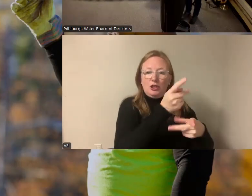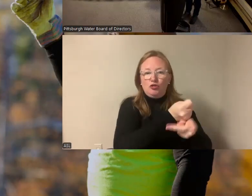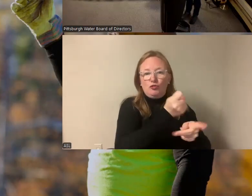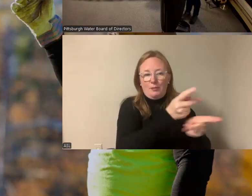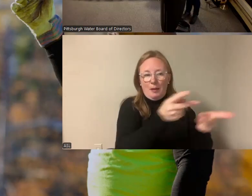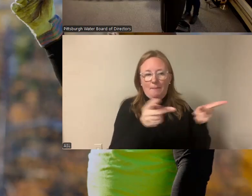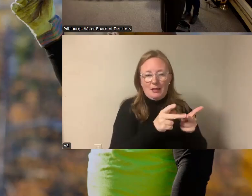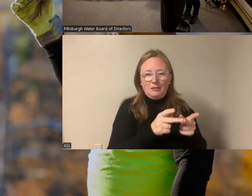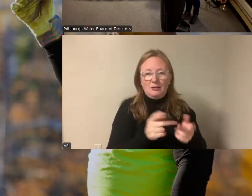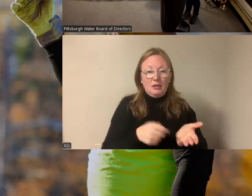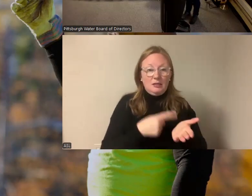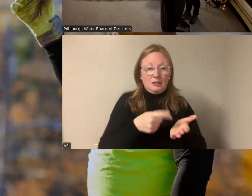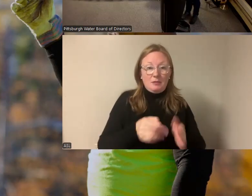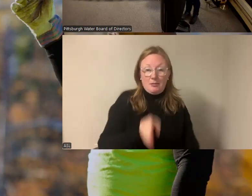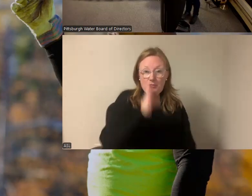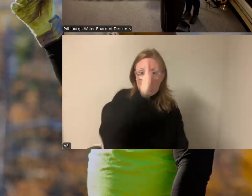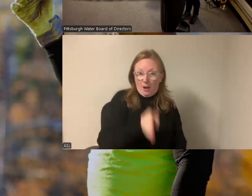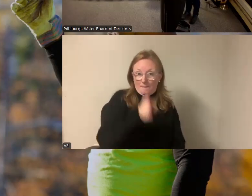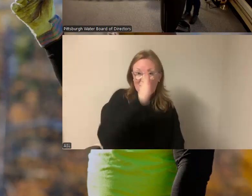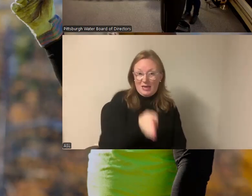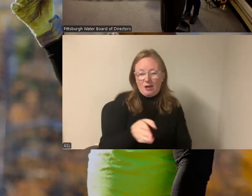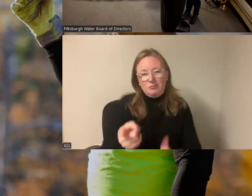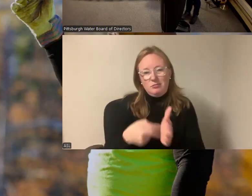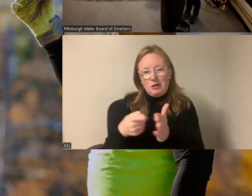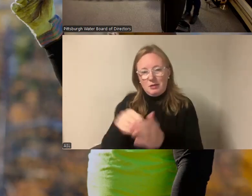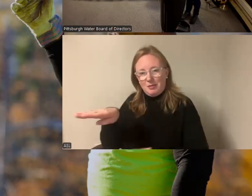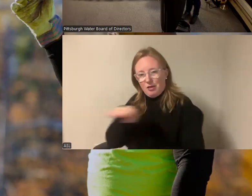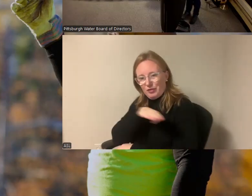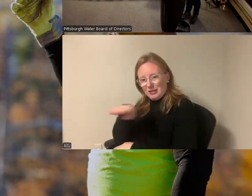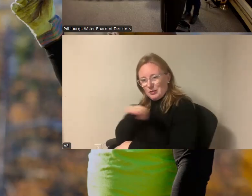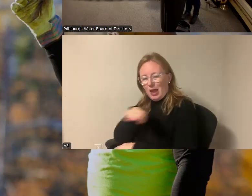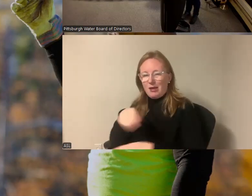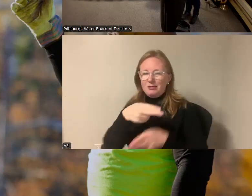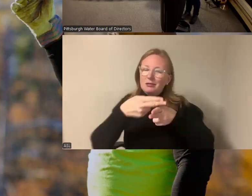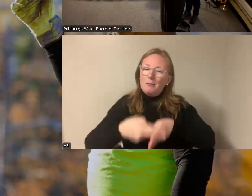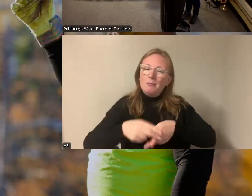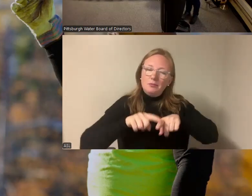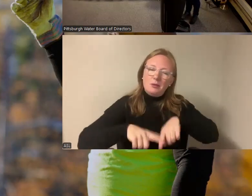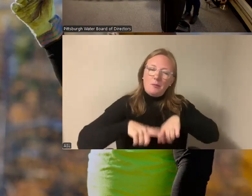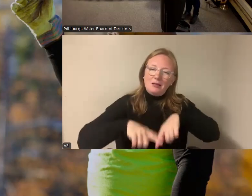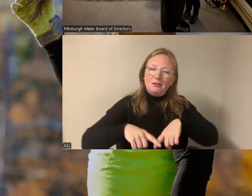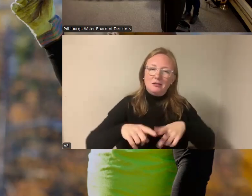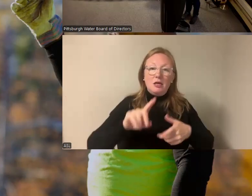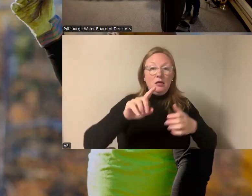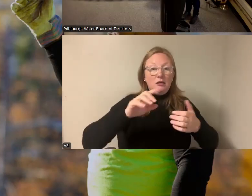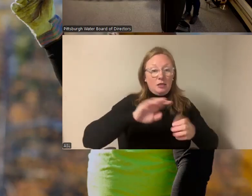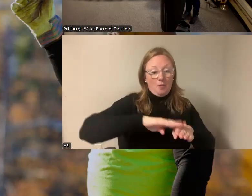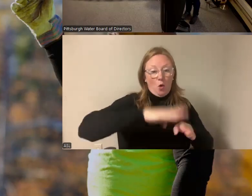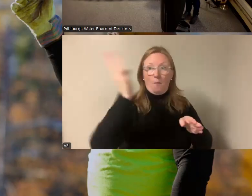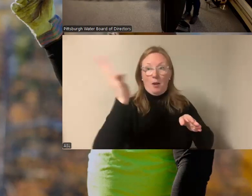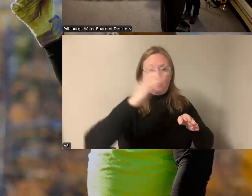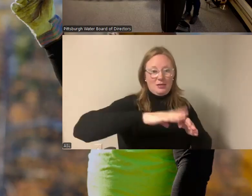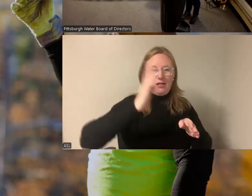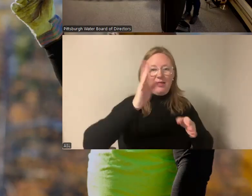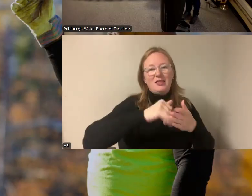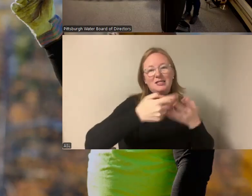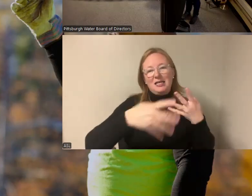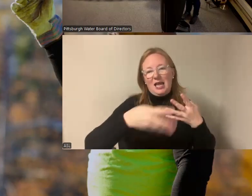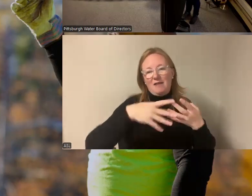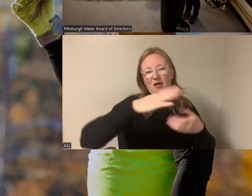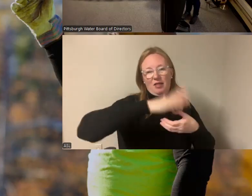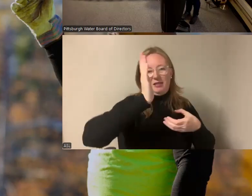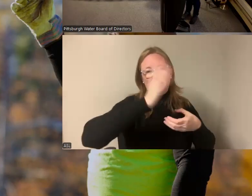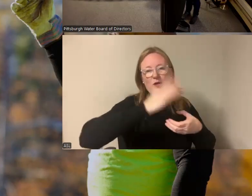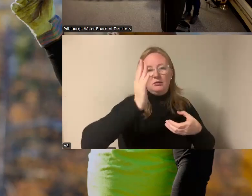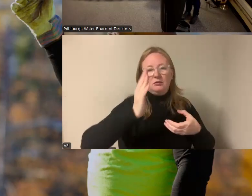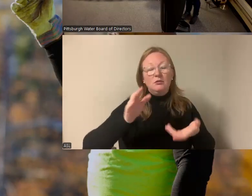the valves stand straight up. Others have to lay on their sides, depending on orientation of them. Some open up and down. We call those gate valves like this one.